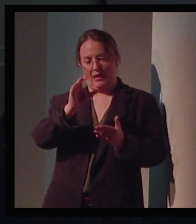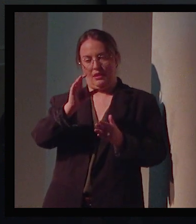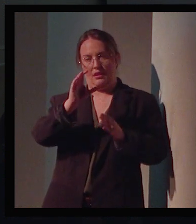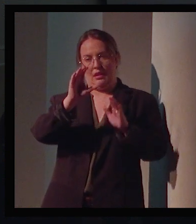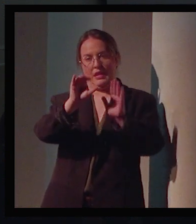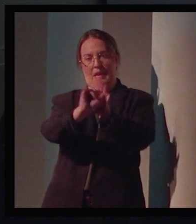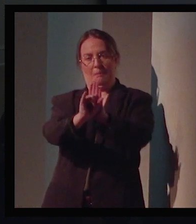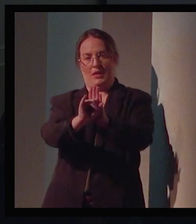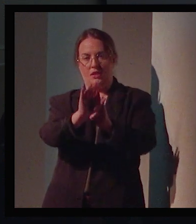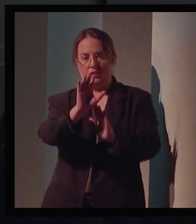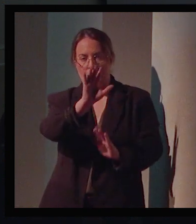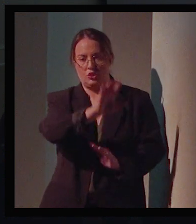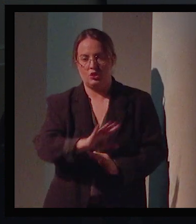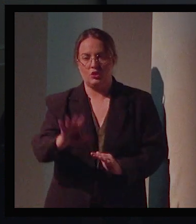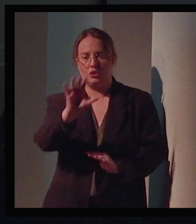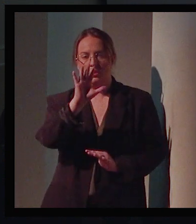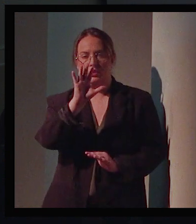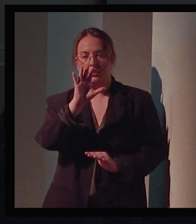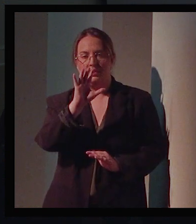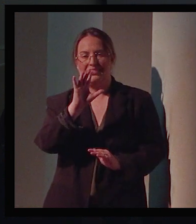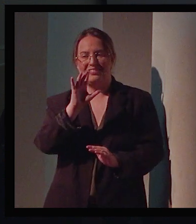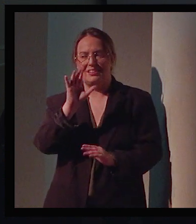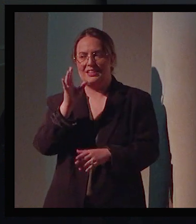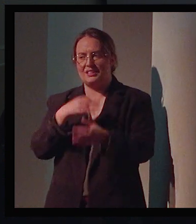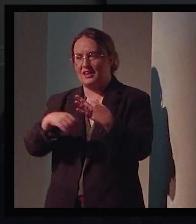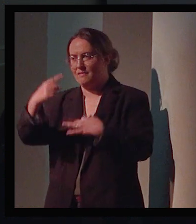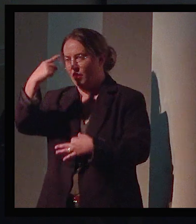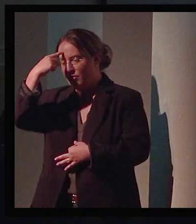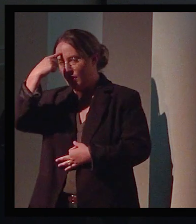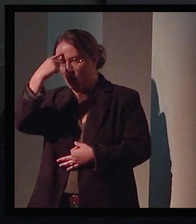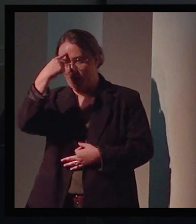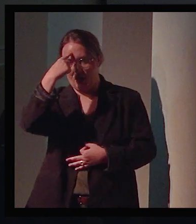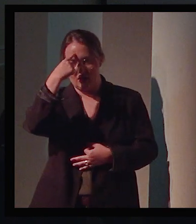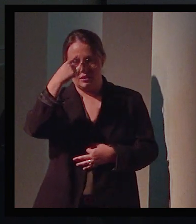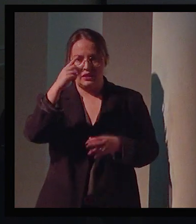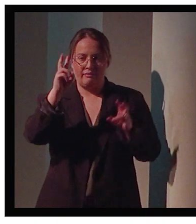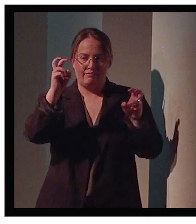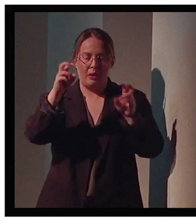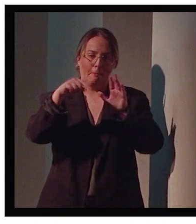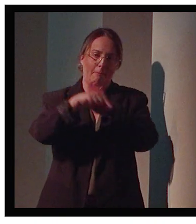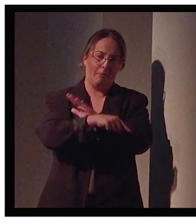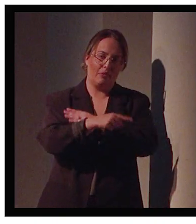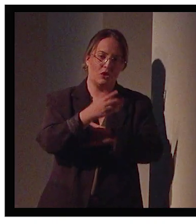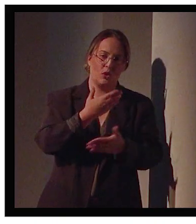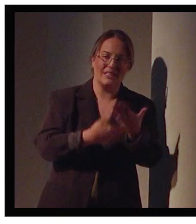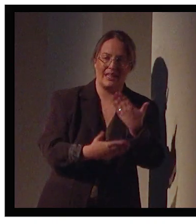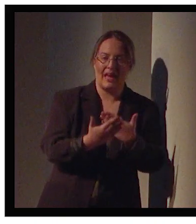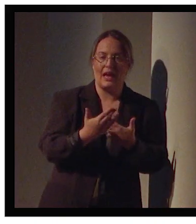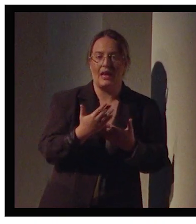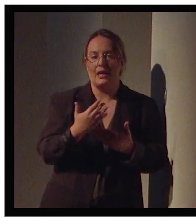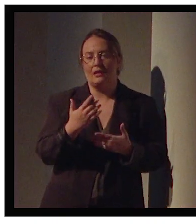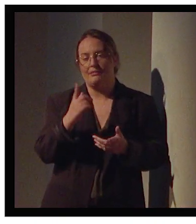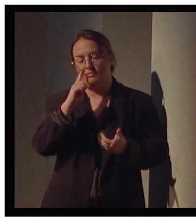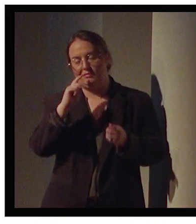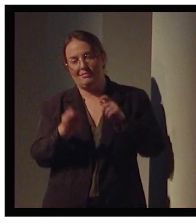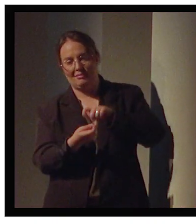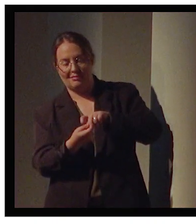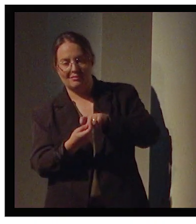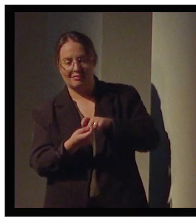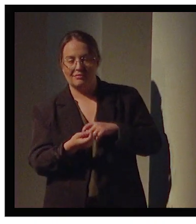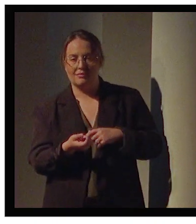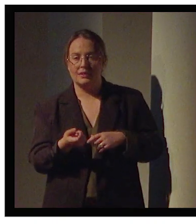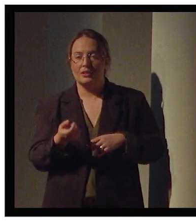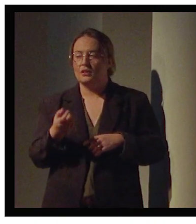attention to the process. Instead of the thought, it betrays the hand. So the writer and champion